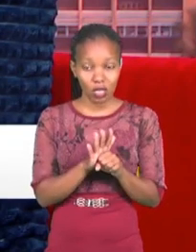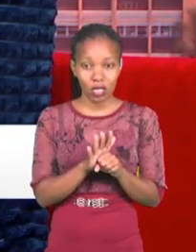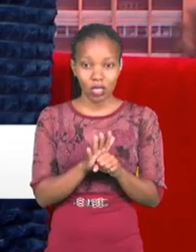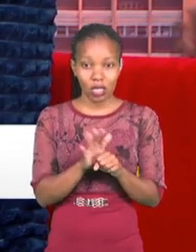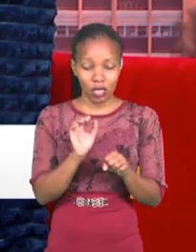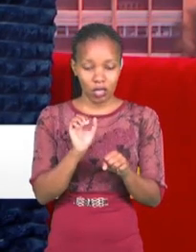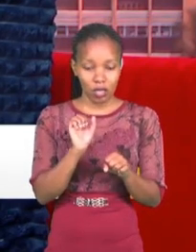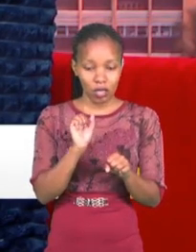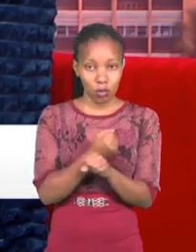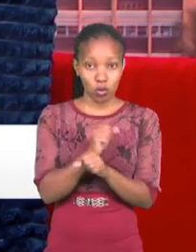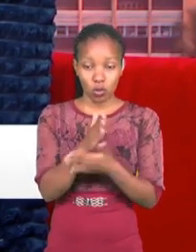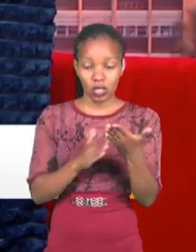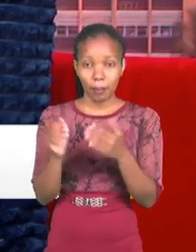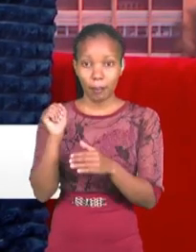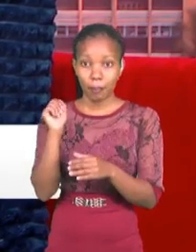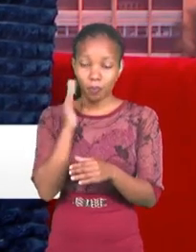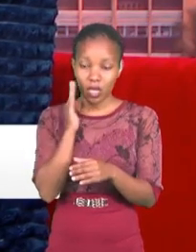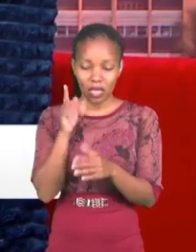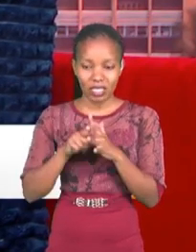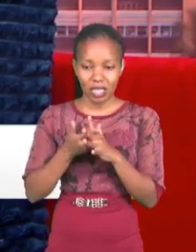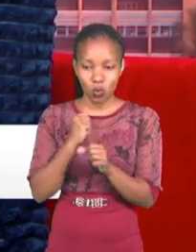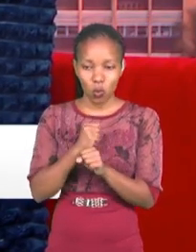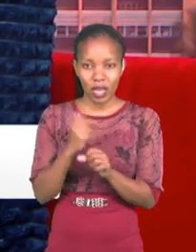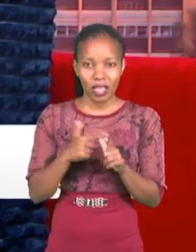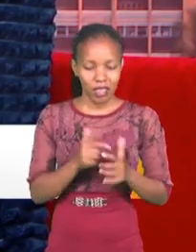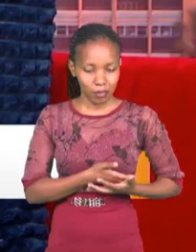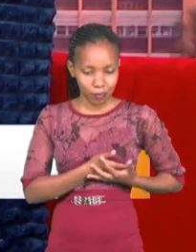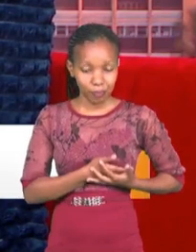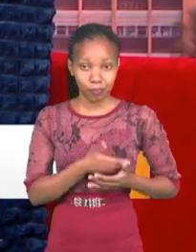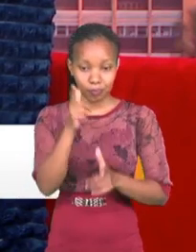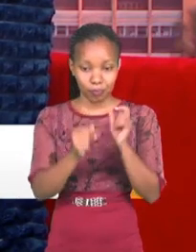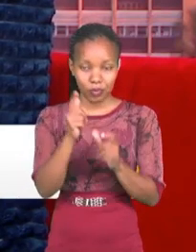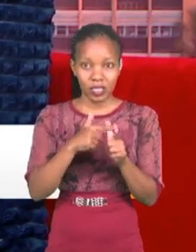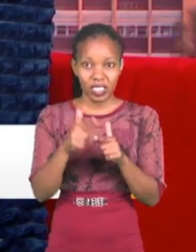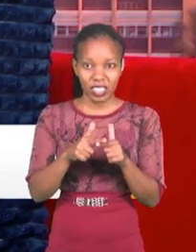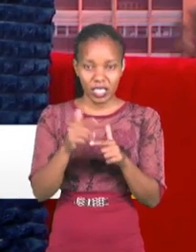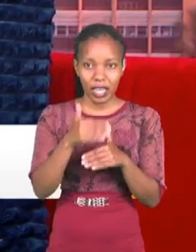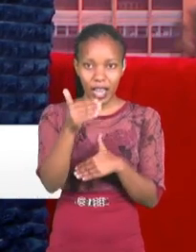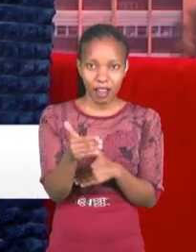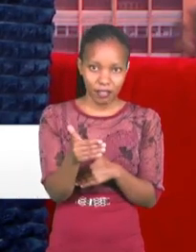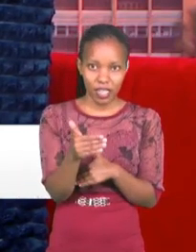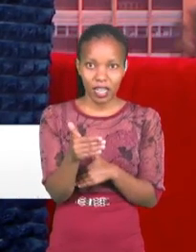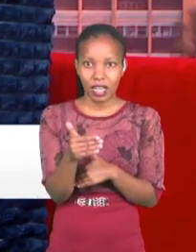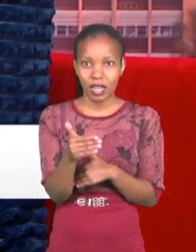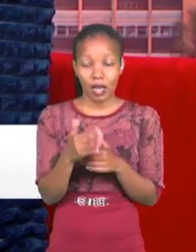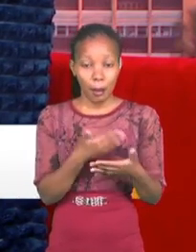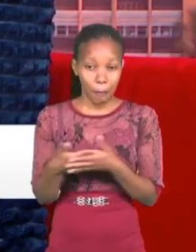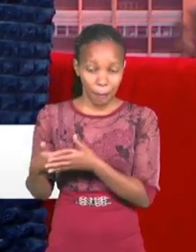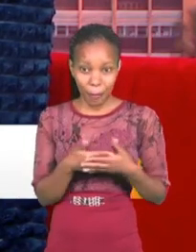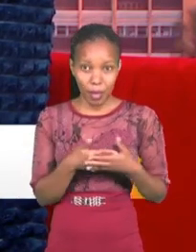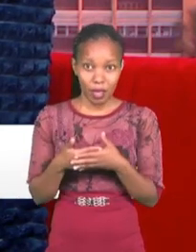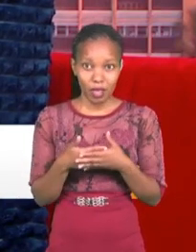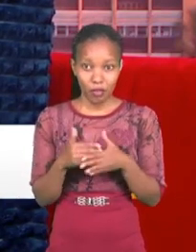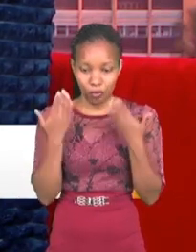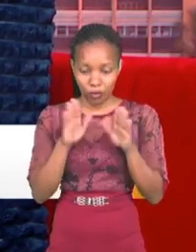some mothers are working, they start working. See, breast milk is produced after the suckling stimulation of the baby.